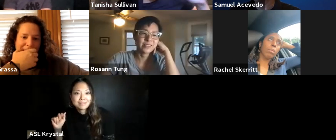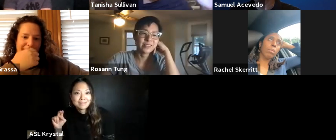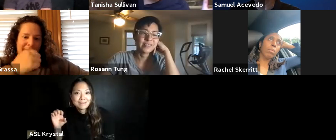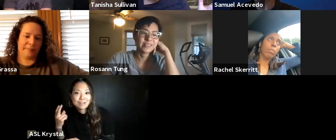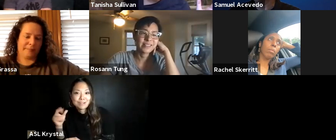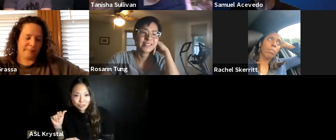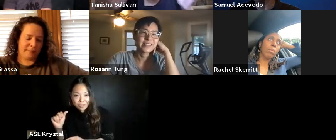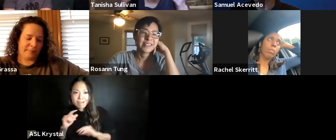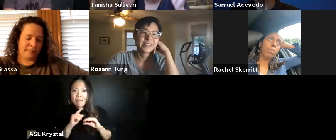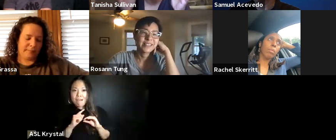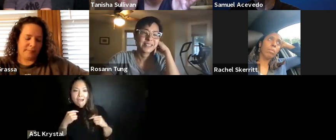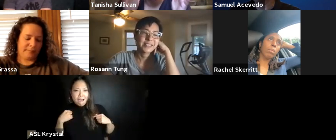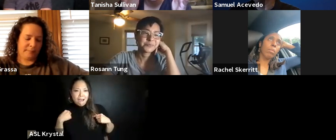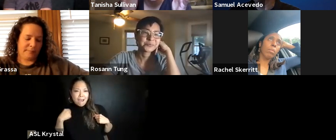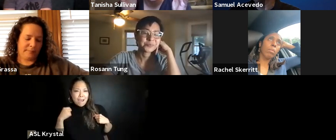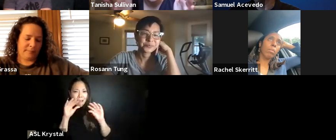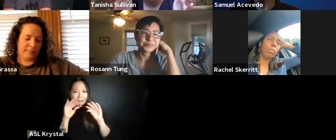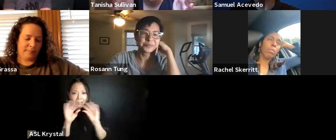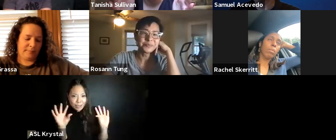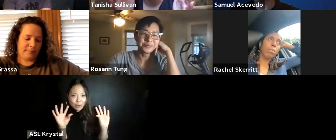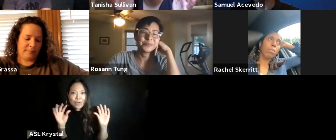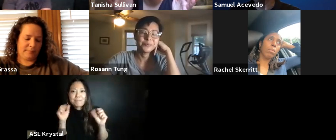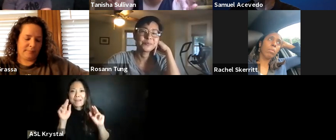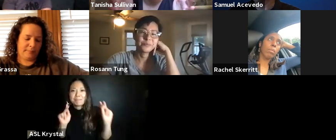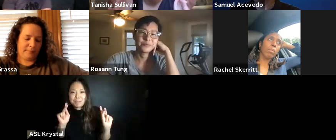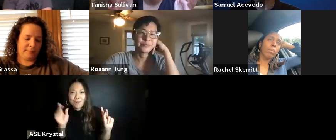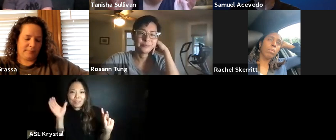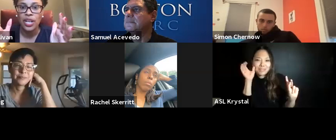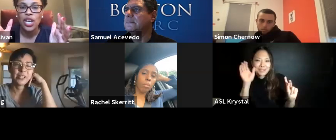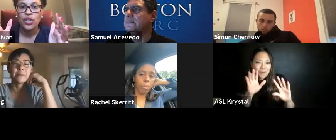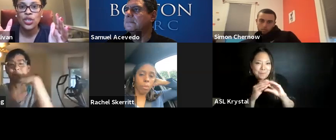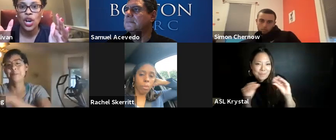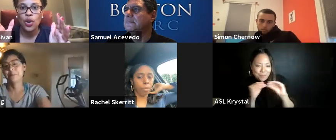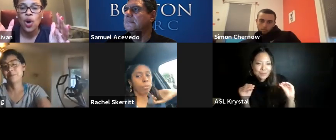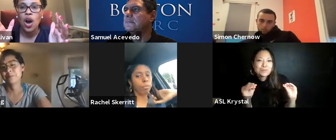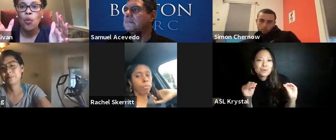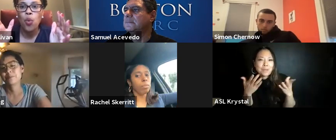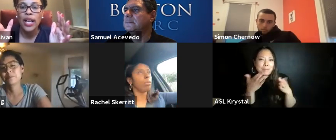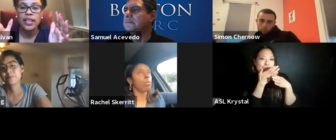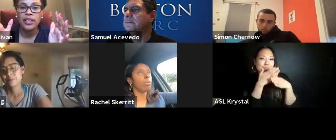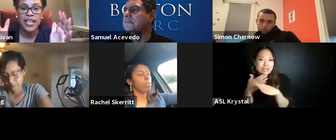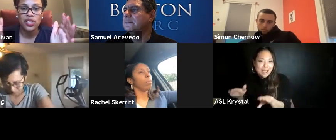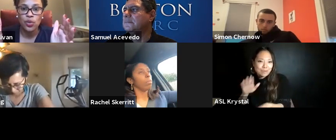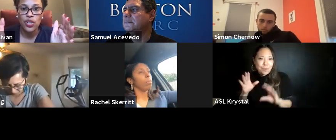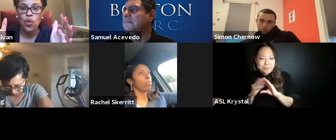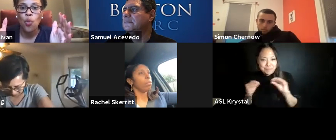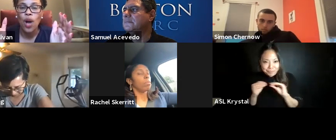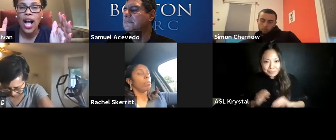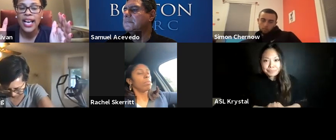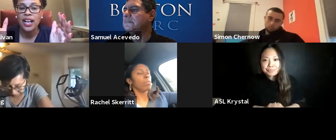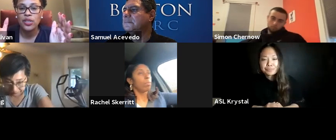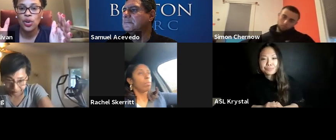the audience listening. So let me just, if we could just take these in chunks just so that we can all stay with you. Yep. So let me ask this